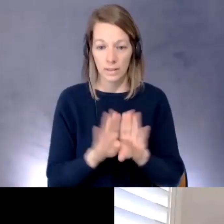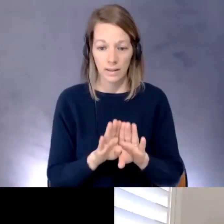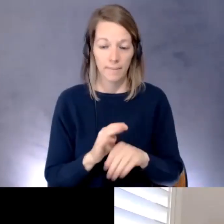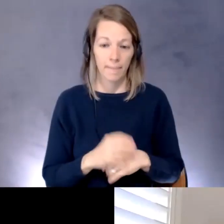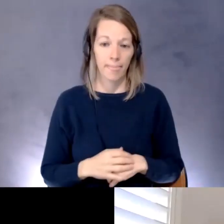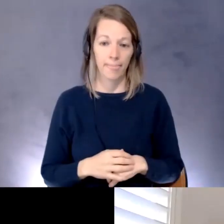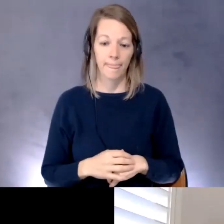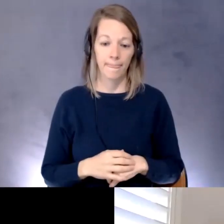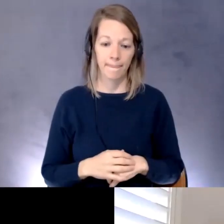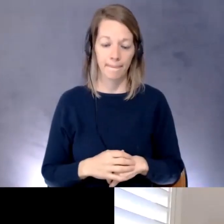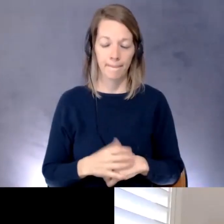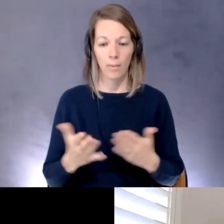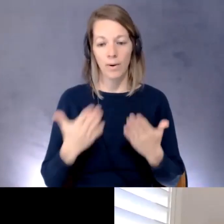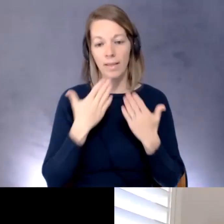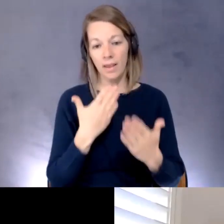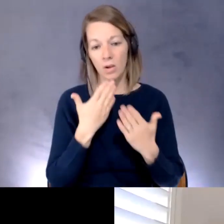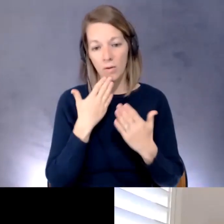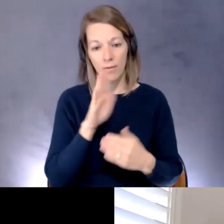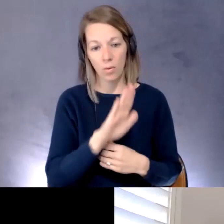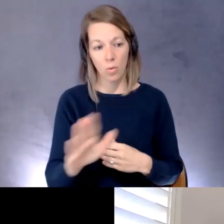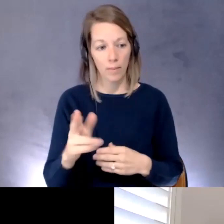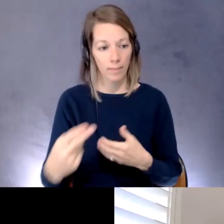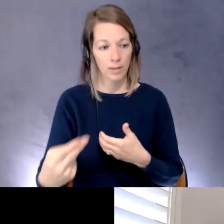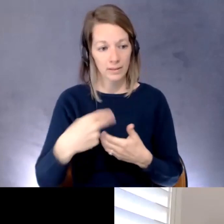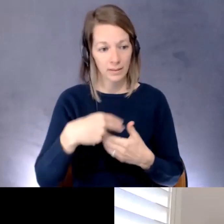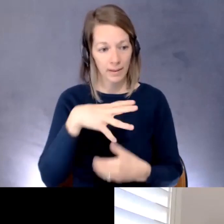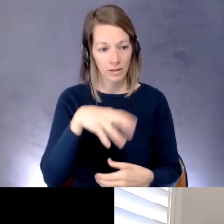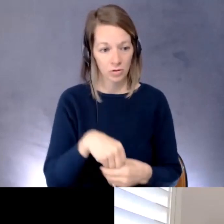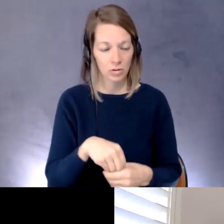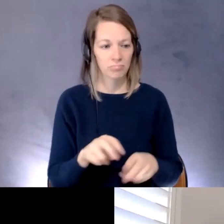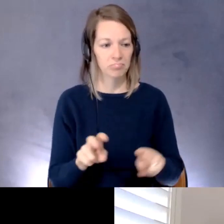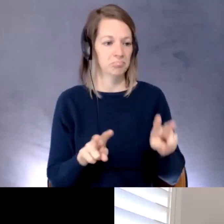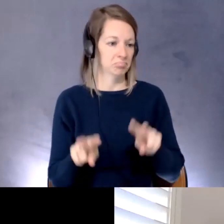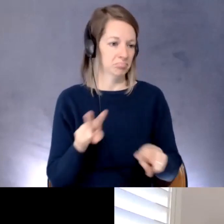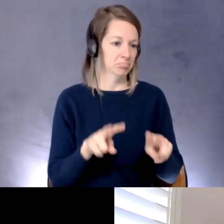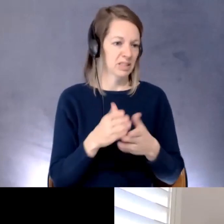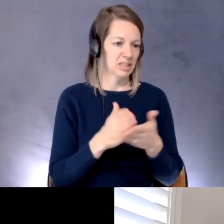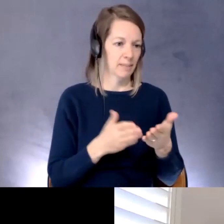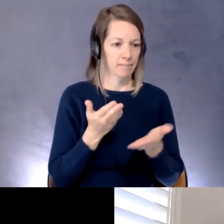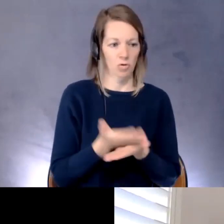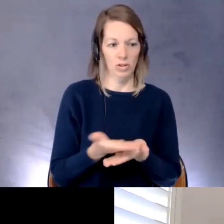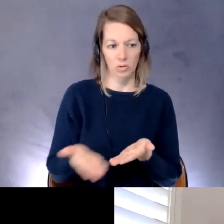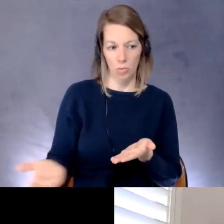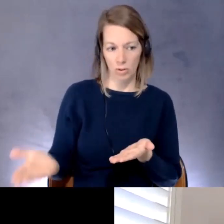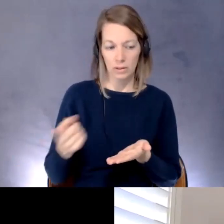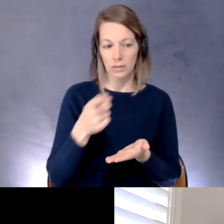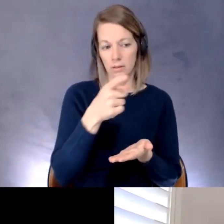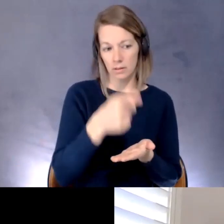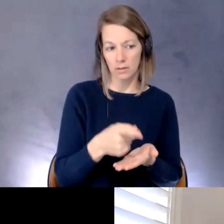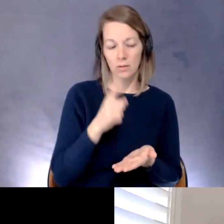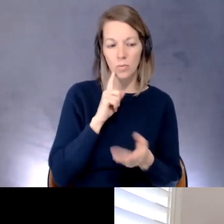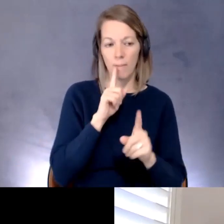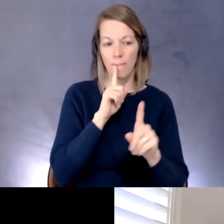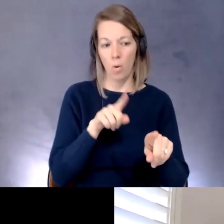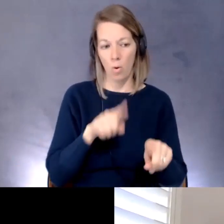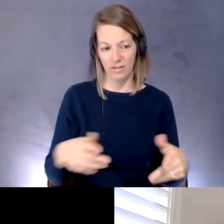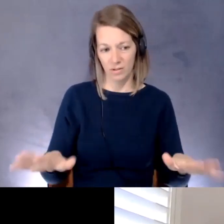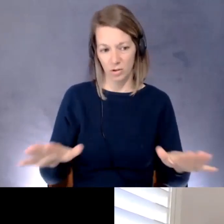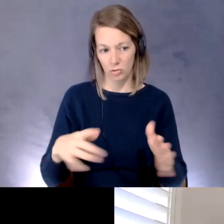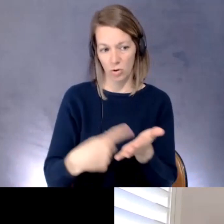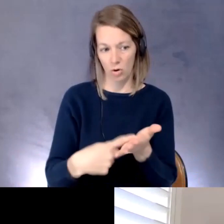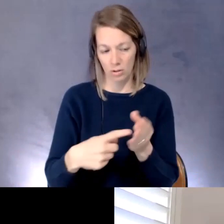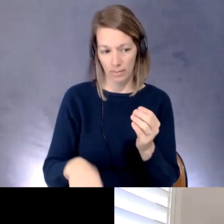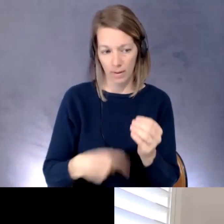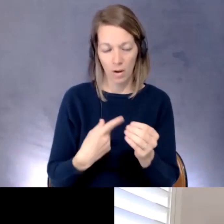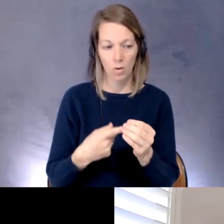to thank all of you for your participation, invite you to look at some of these resources, which is the reports that we talked today, the tools that we